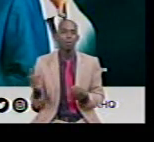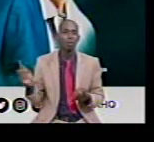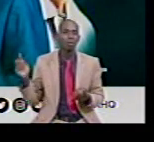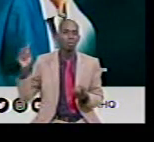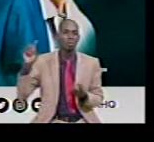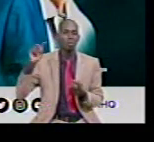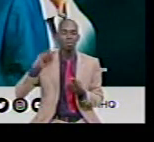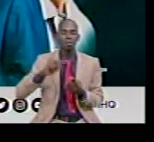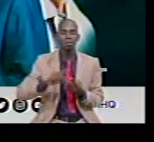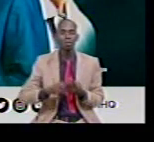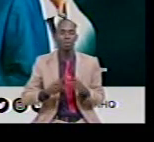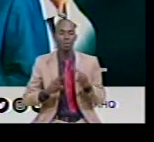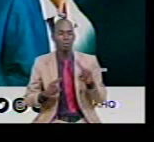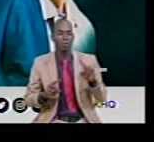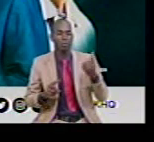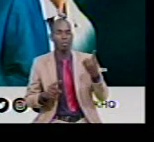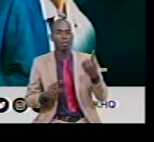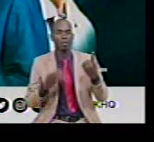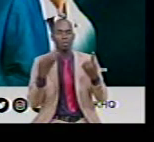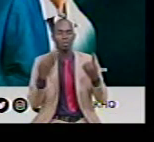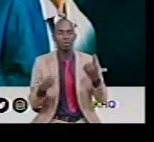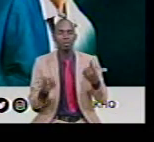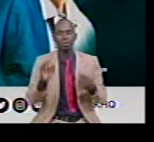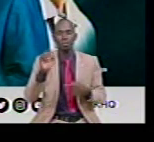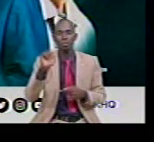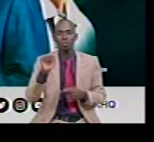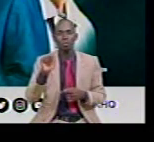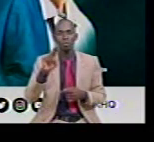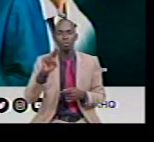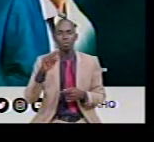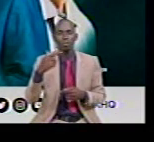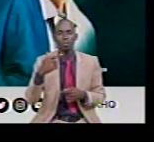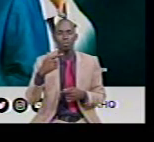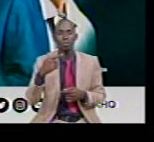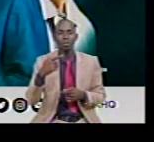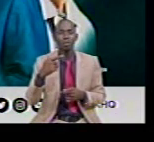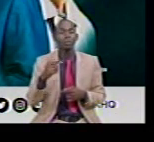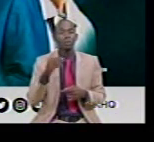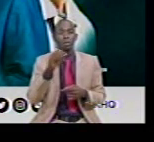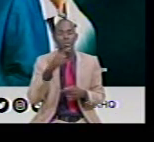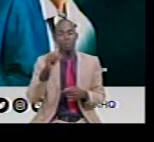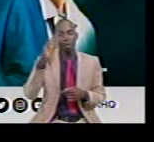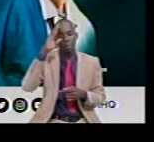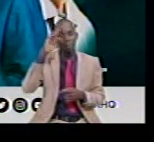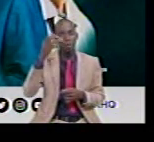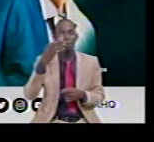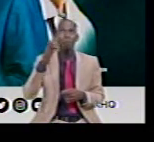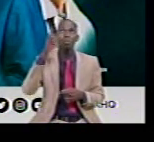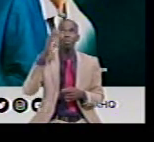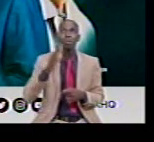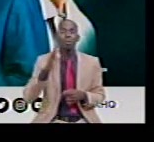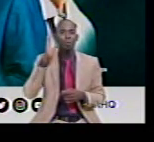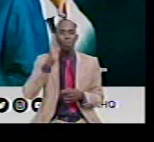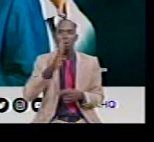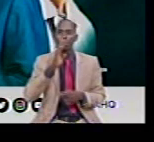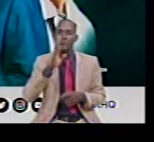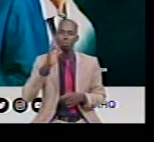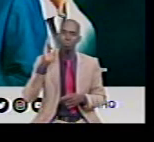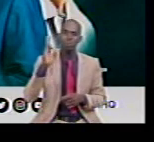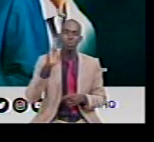to 1st of August, the man of God will be ministering to the whole